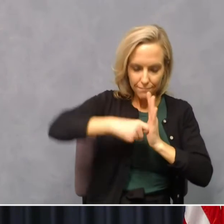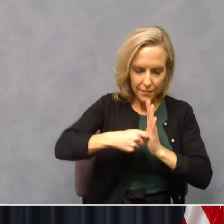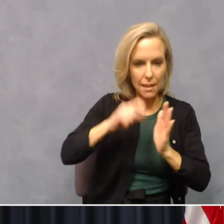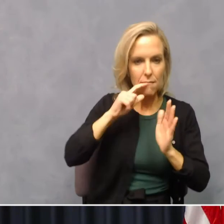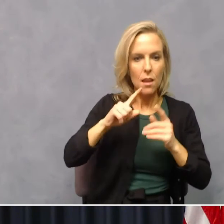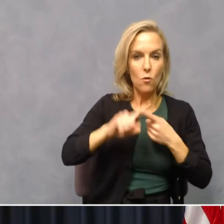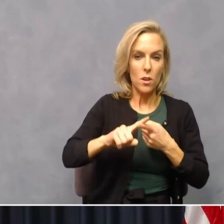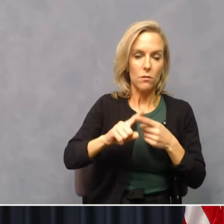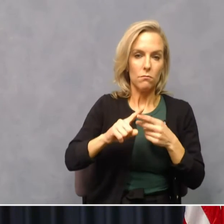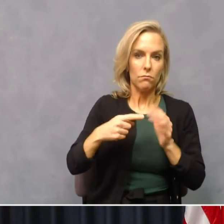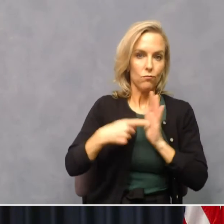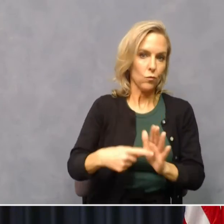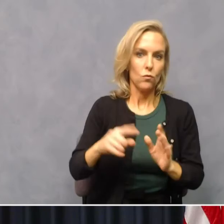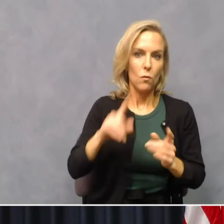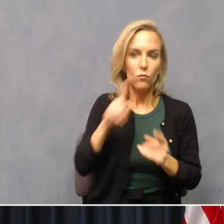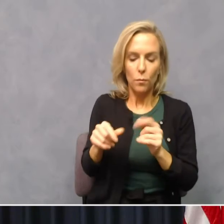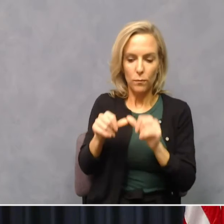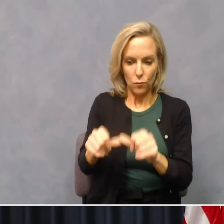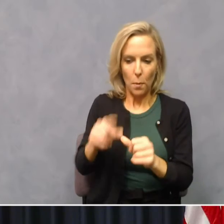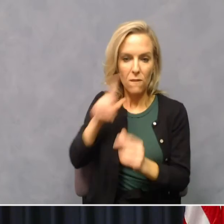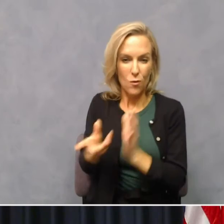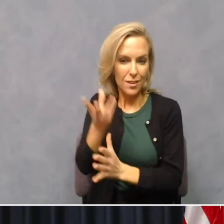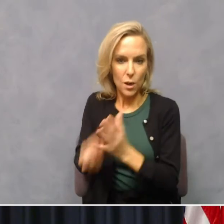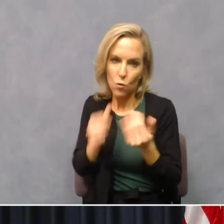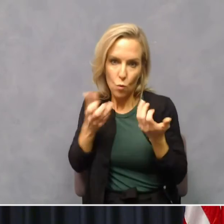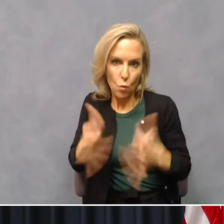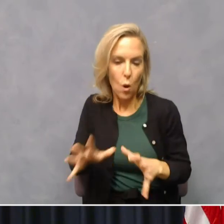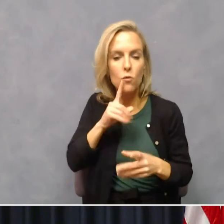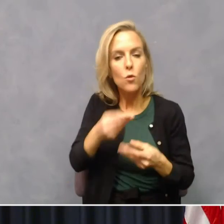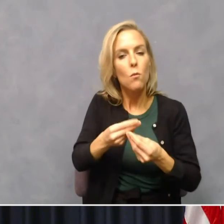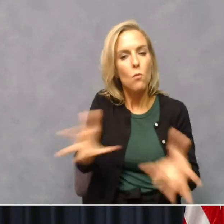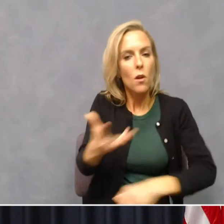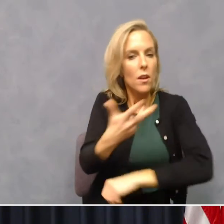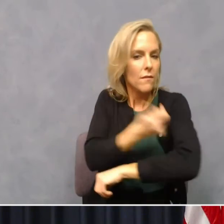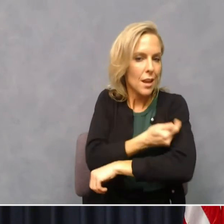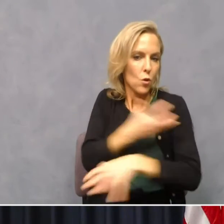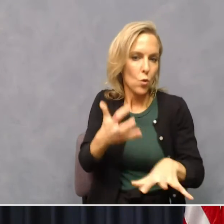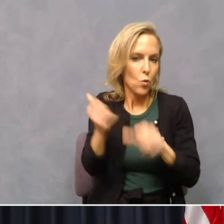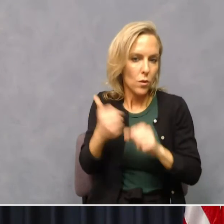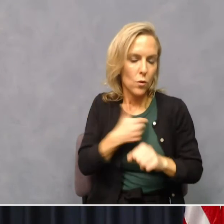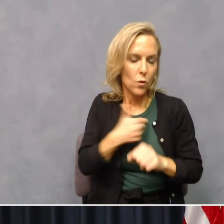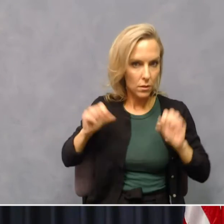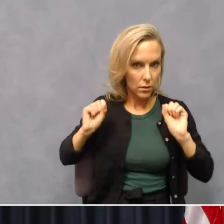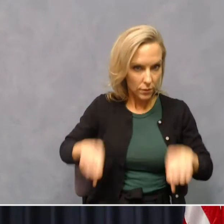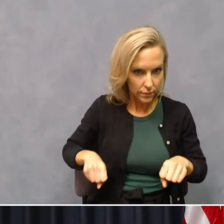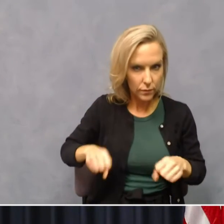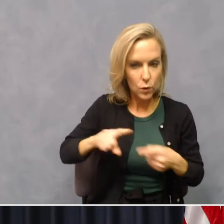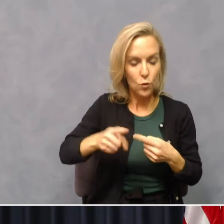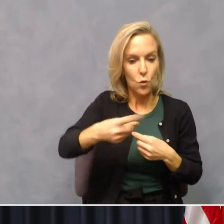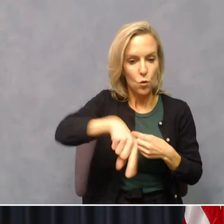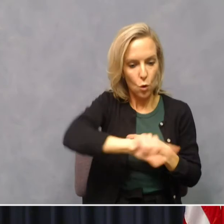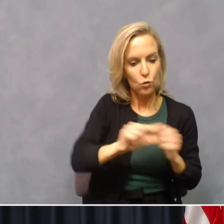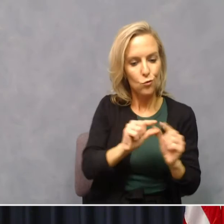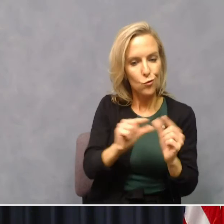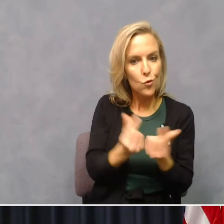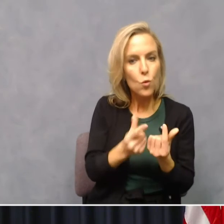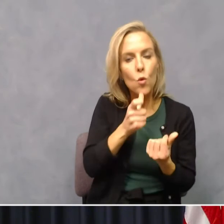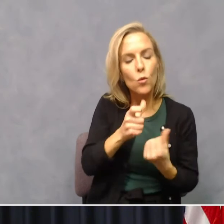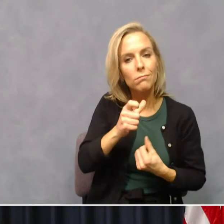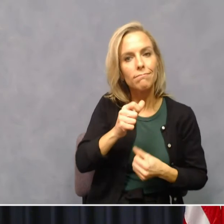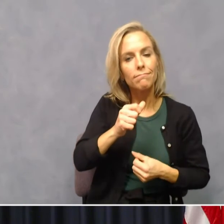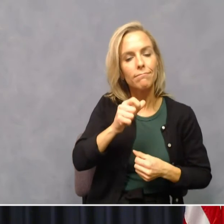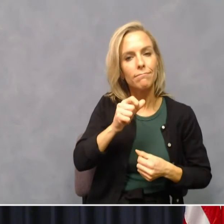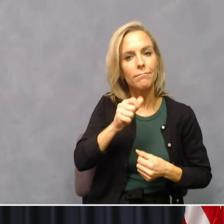we can deploy the vaccine as quickly as possible to the group that suffers the most, the